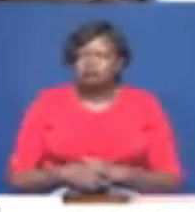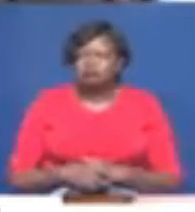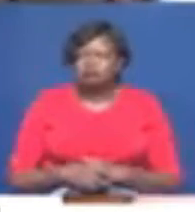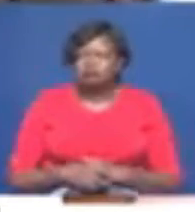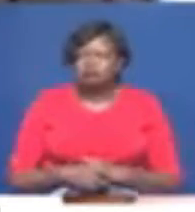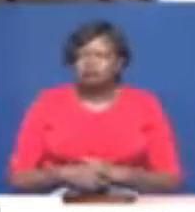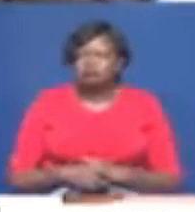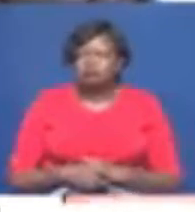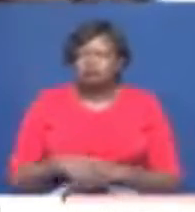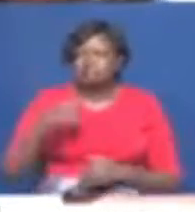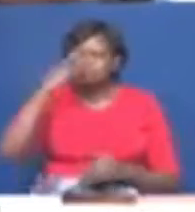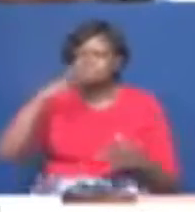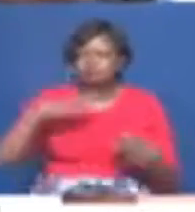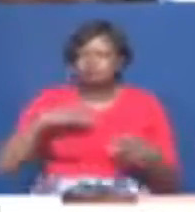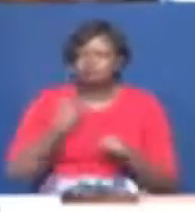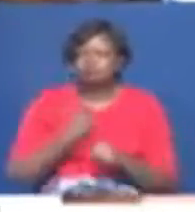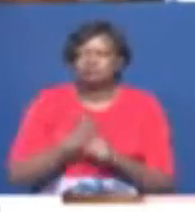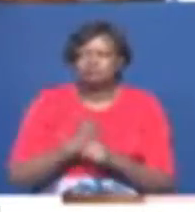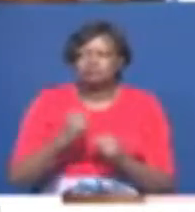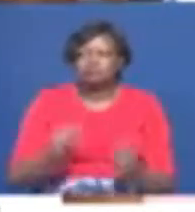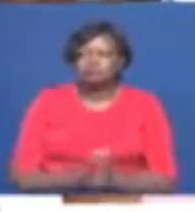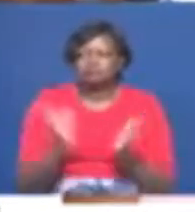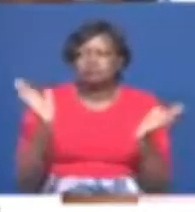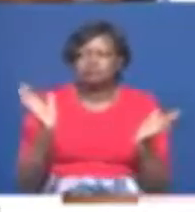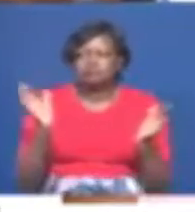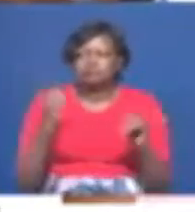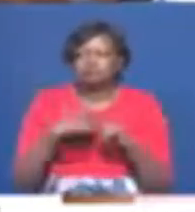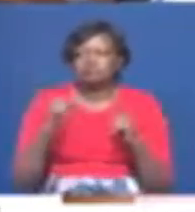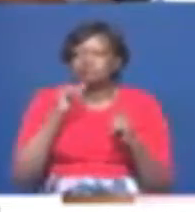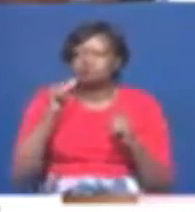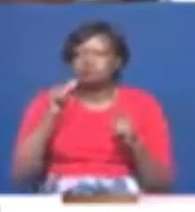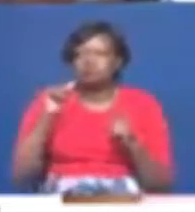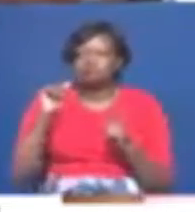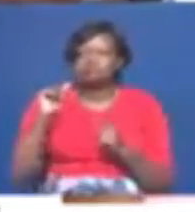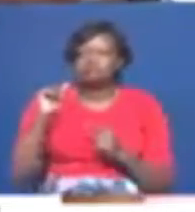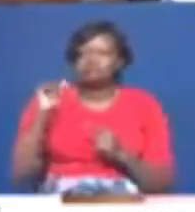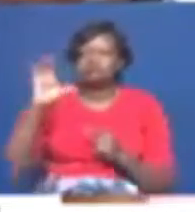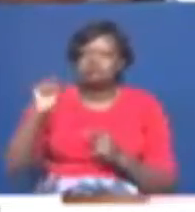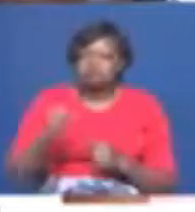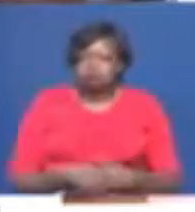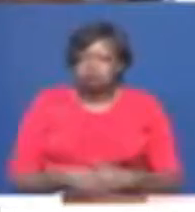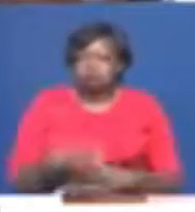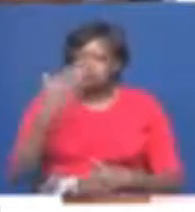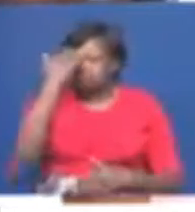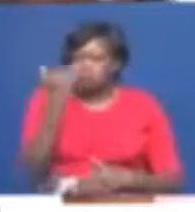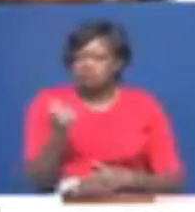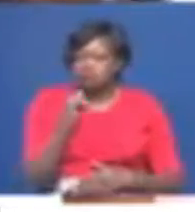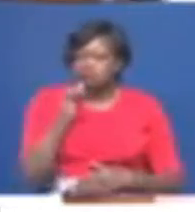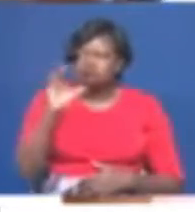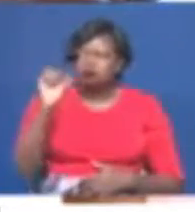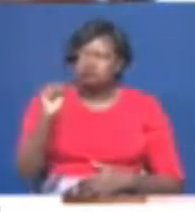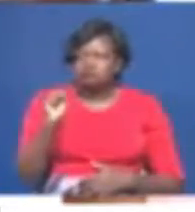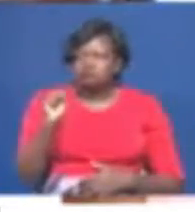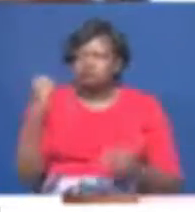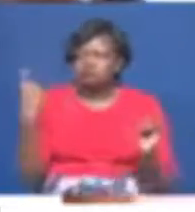kwa wale wafanyikazi wa umma isipokuwa mawaziri. Kwa nini mawaziri